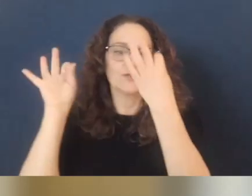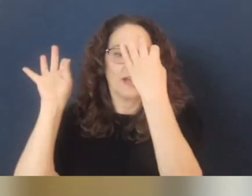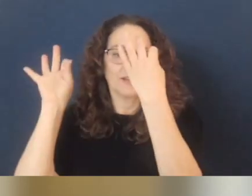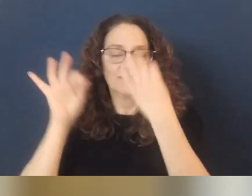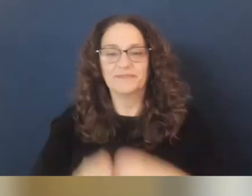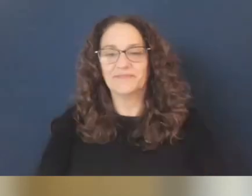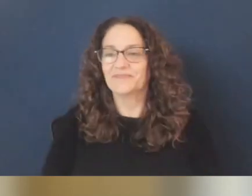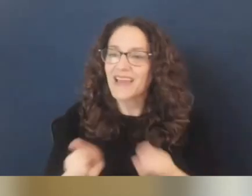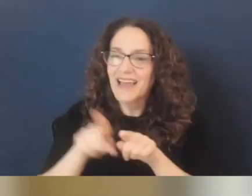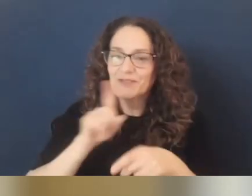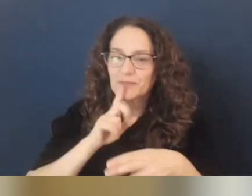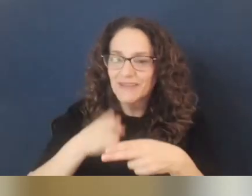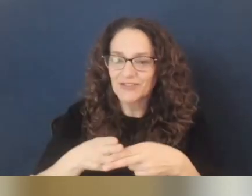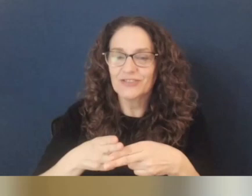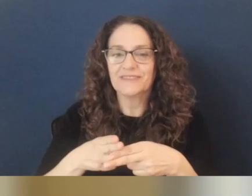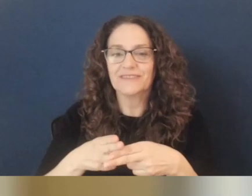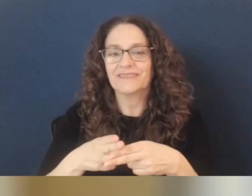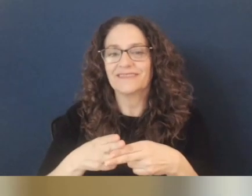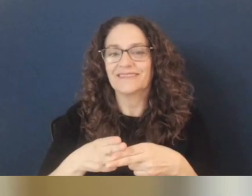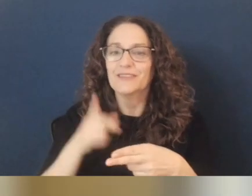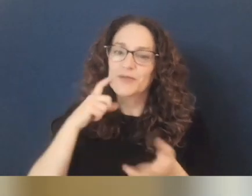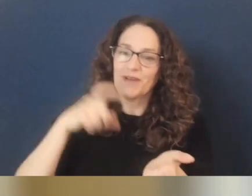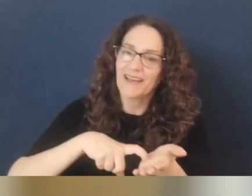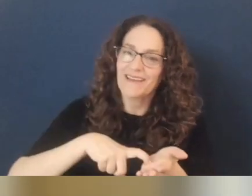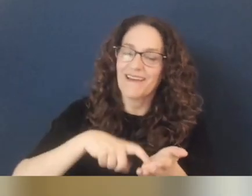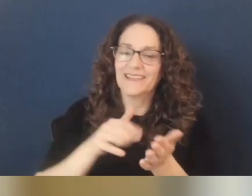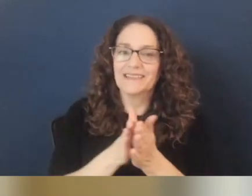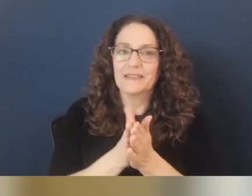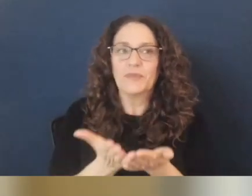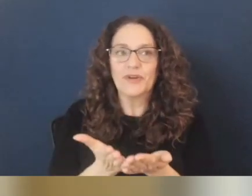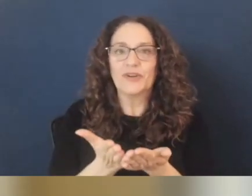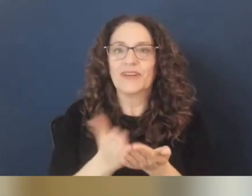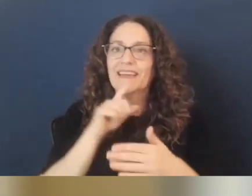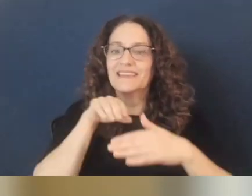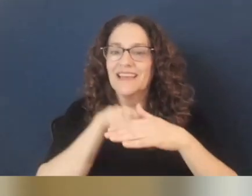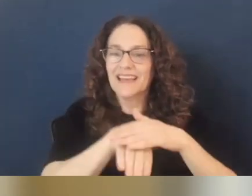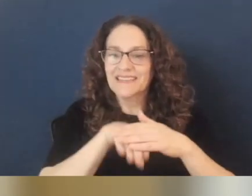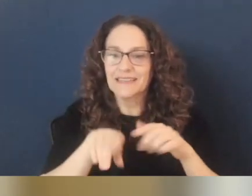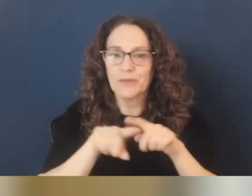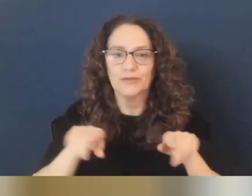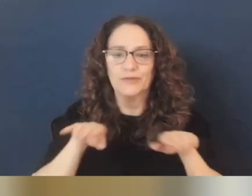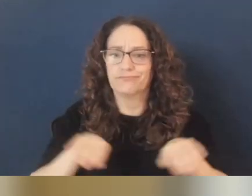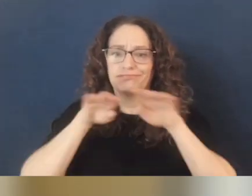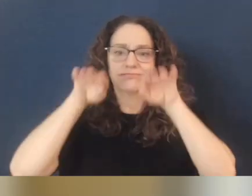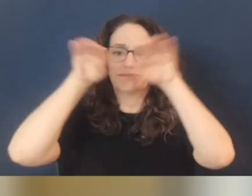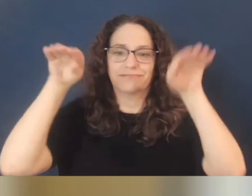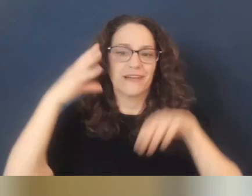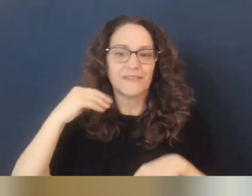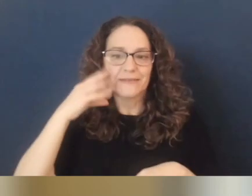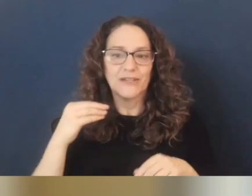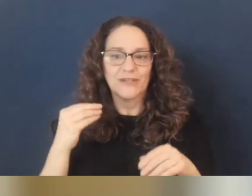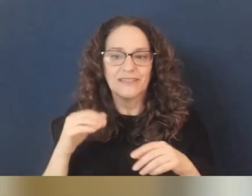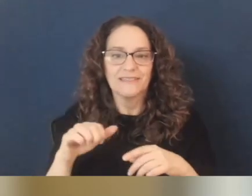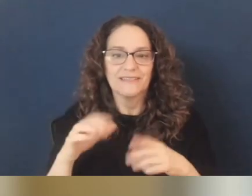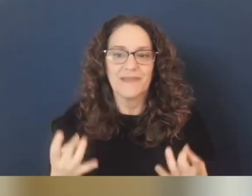As you said, I'm glad you recognize that the book is accessible to all levels of practitioner, because I